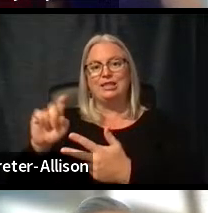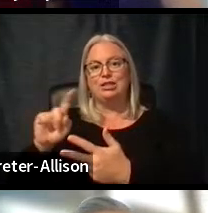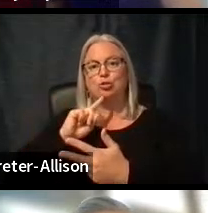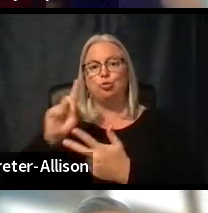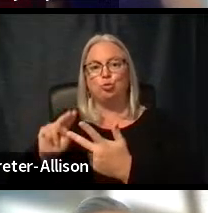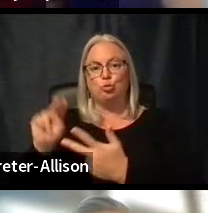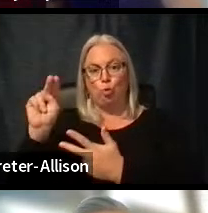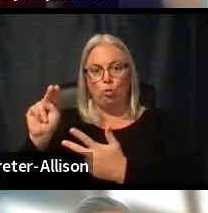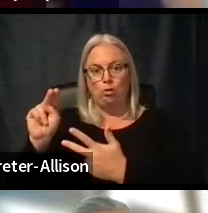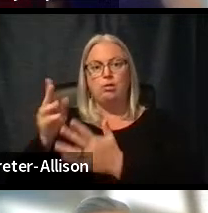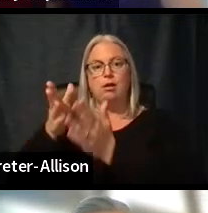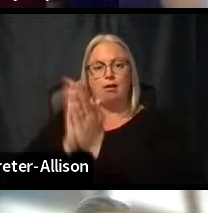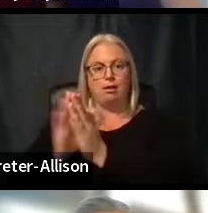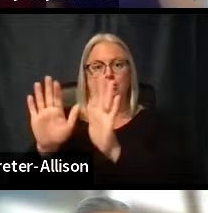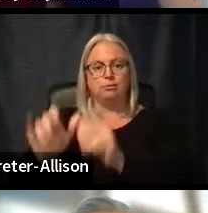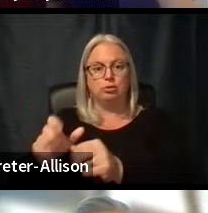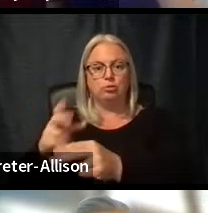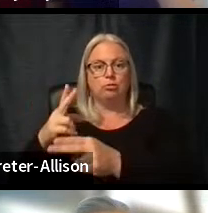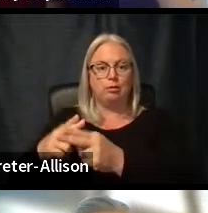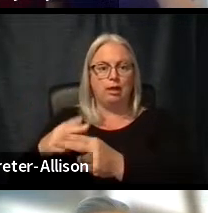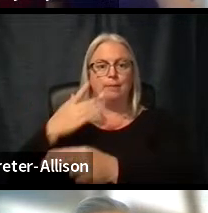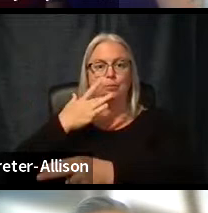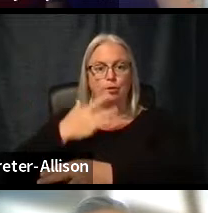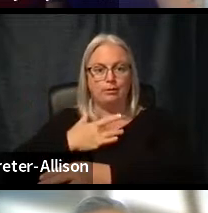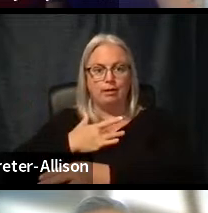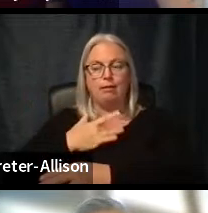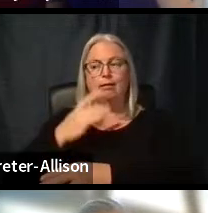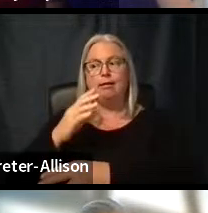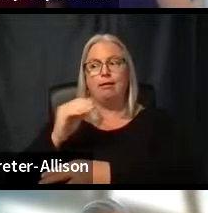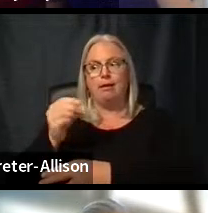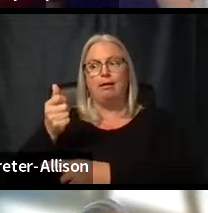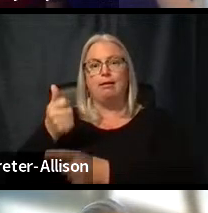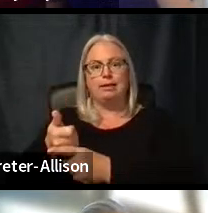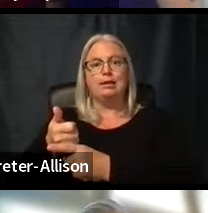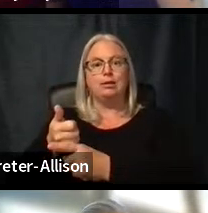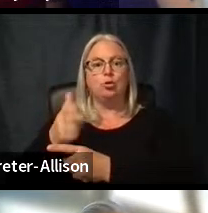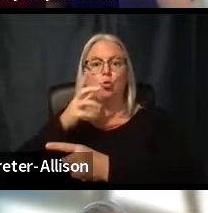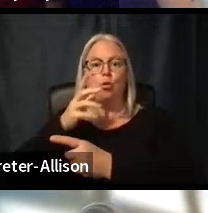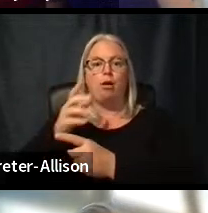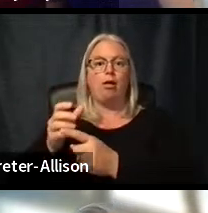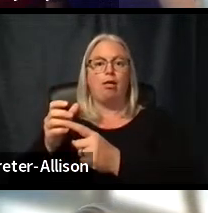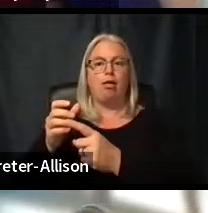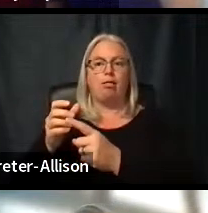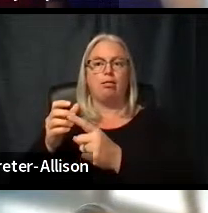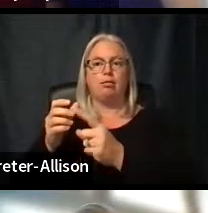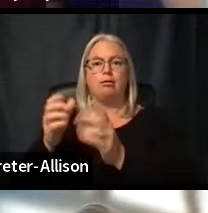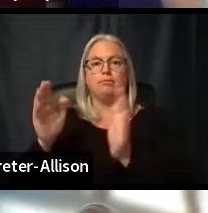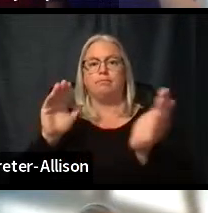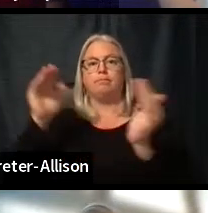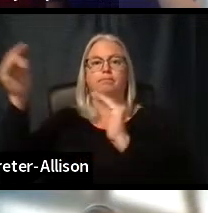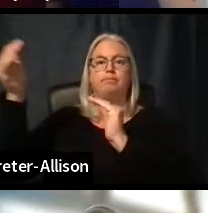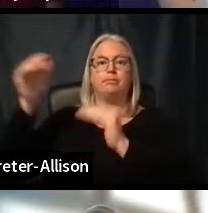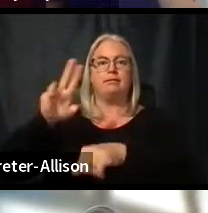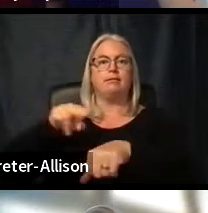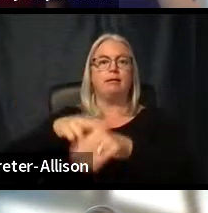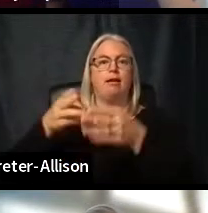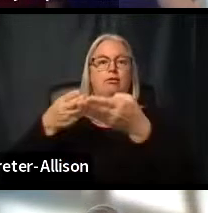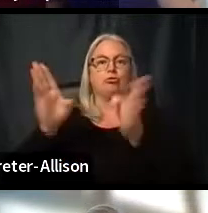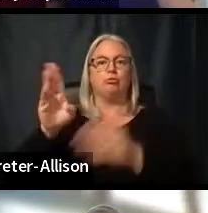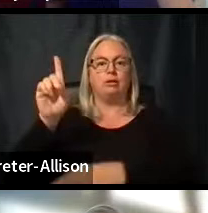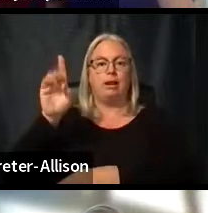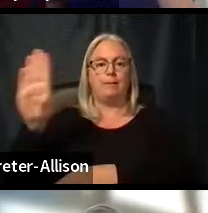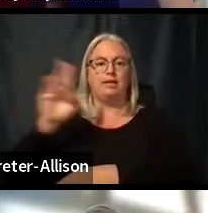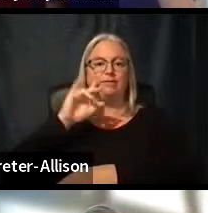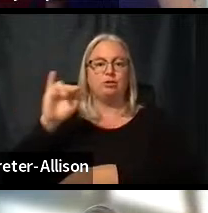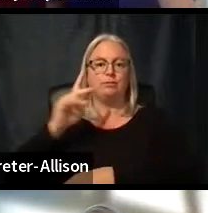you input your name, date of birth, and it will basically bump up against a national database of insured